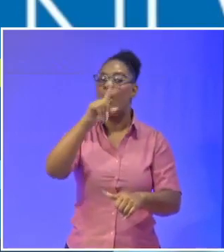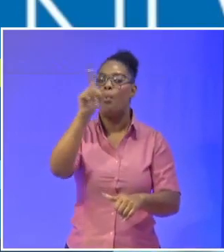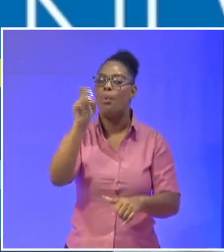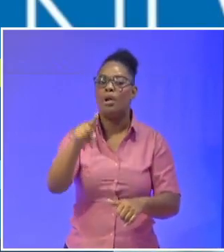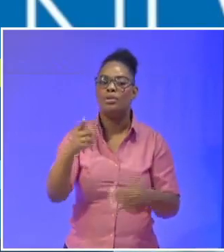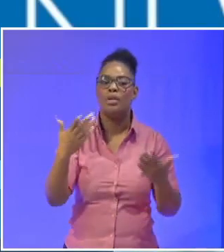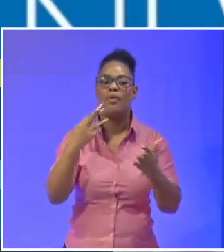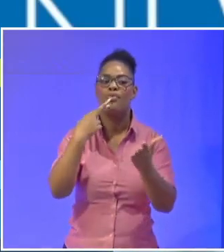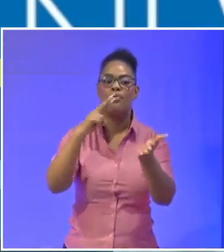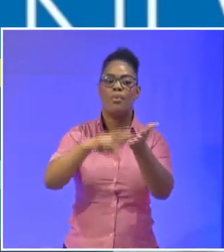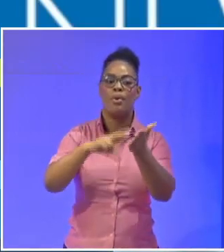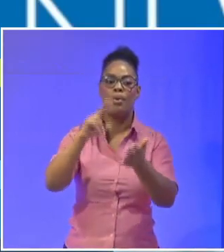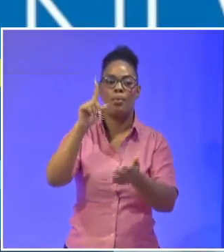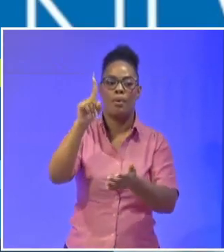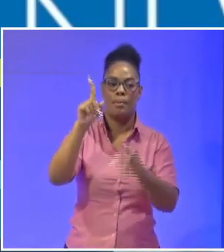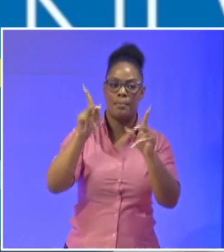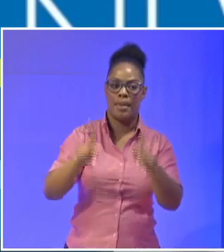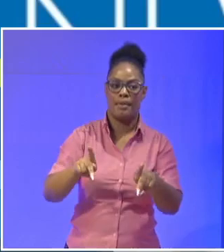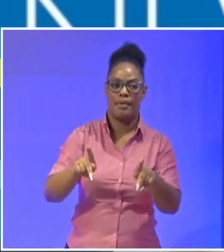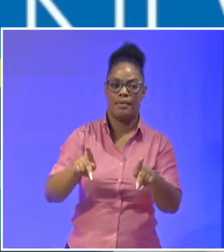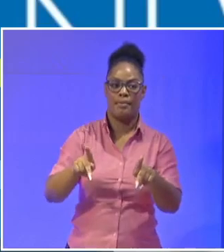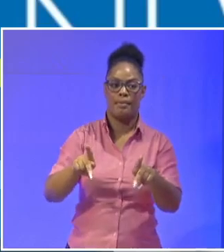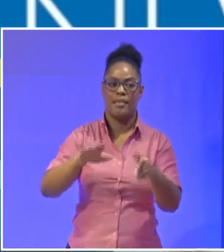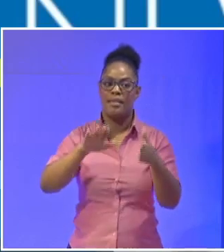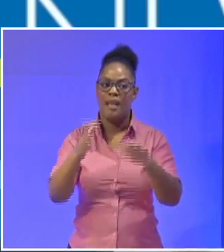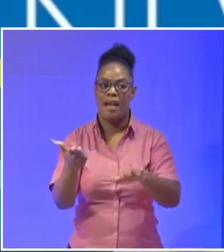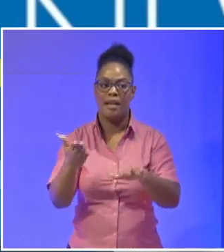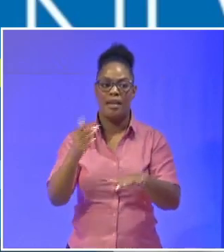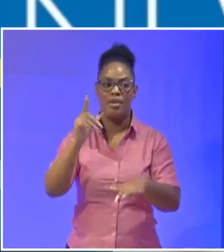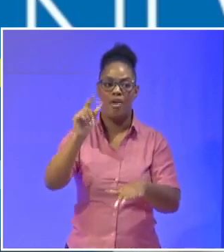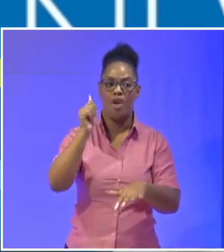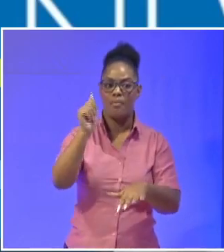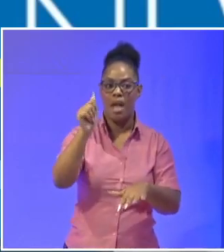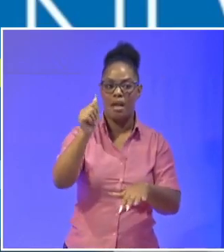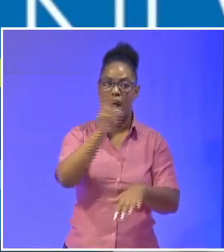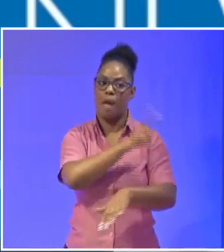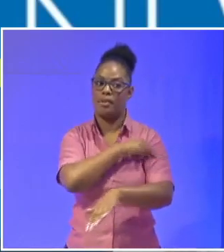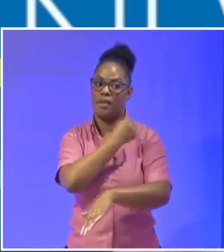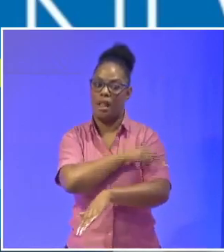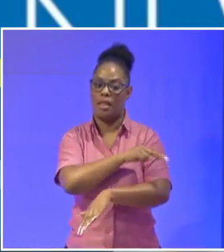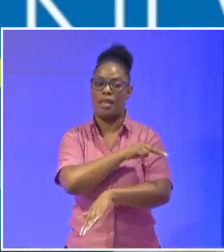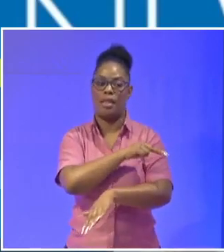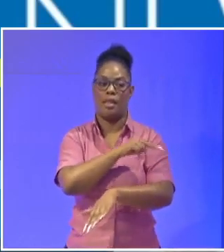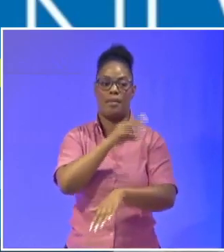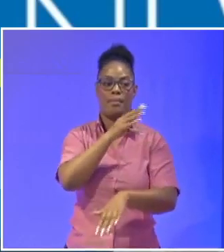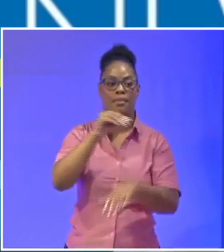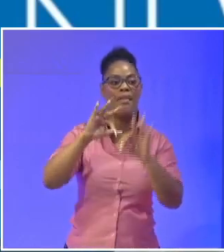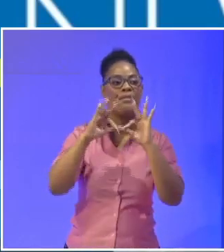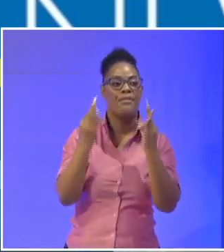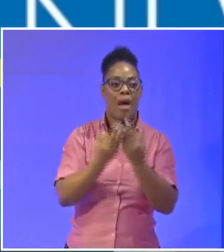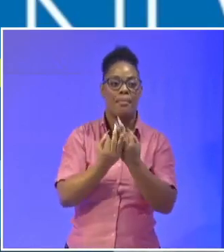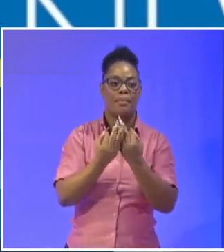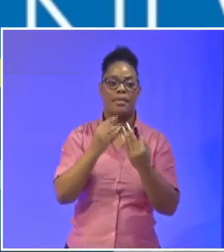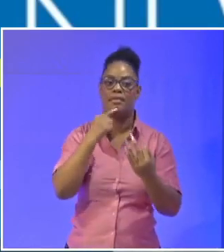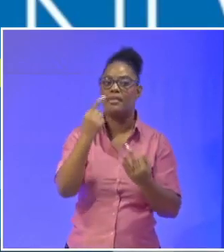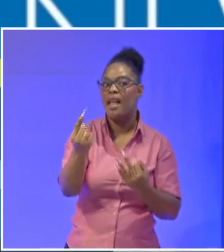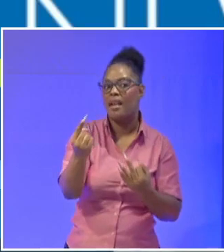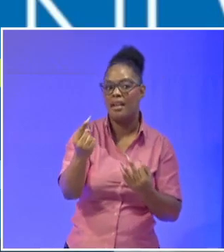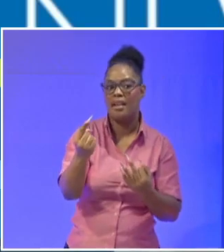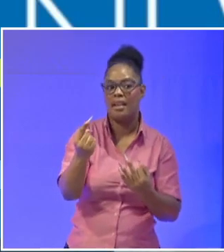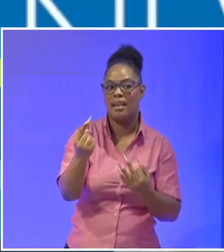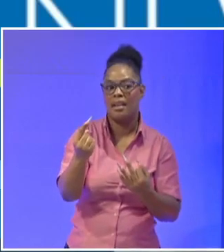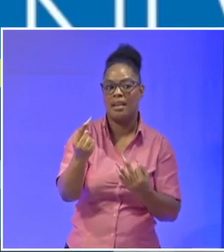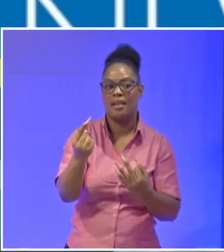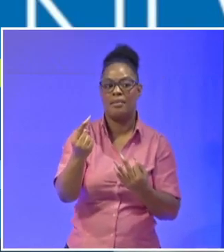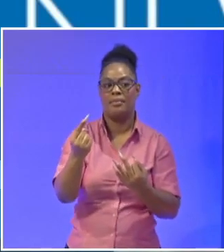patient who passed away at the Arima Hospital, and his relative has said that they have